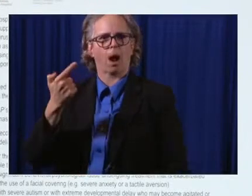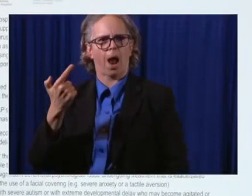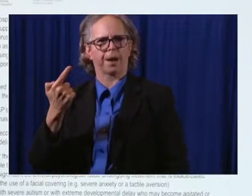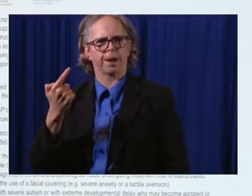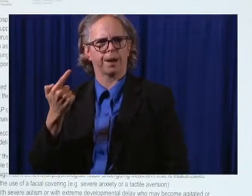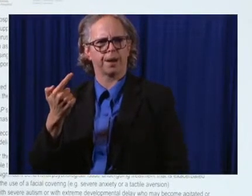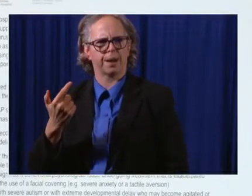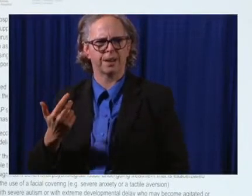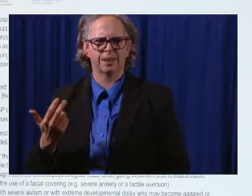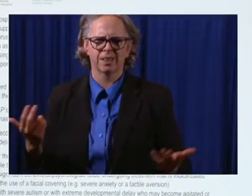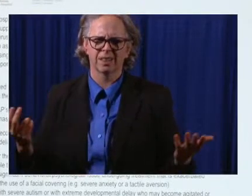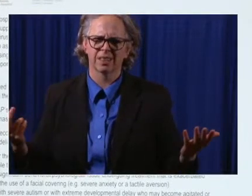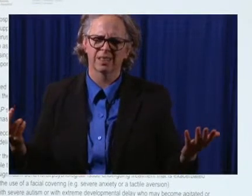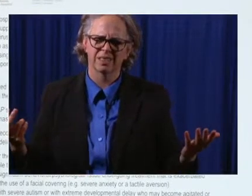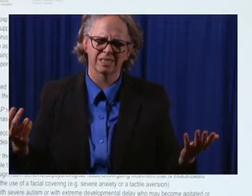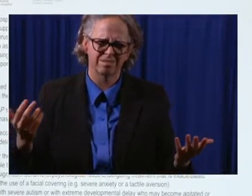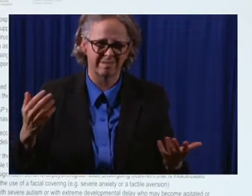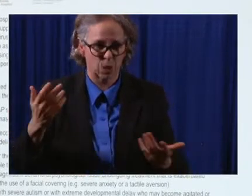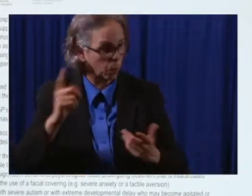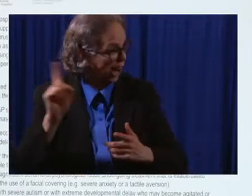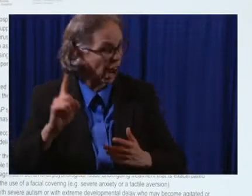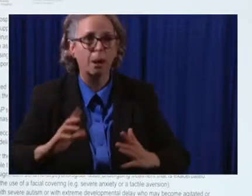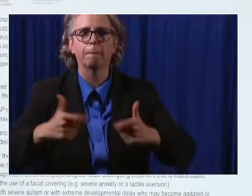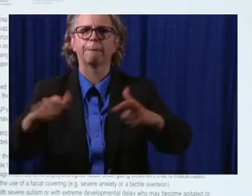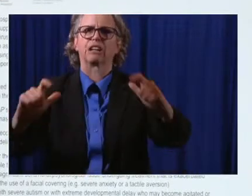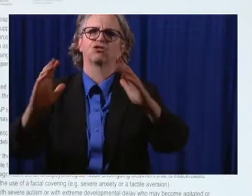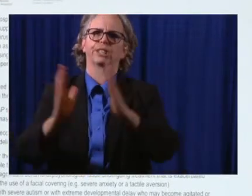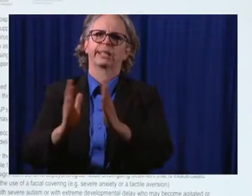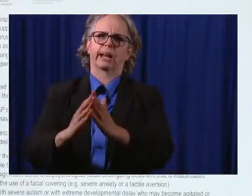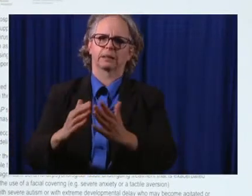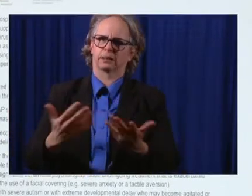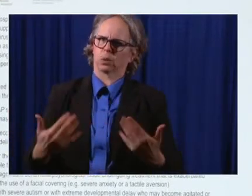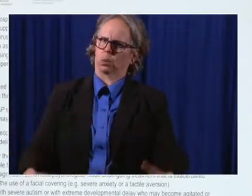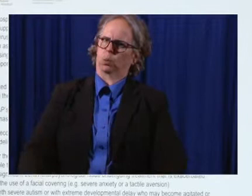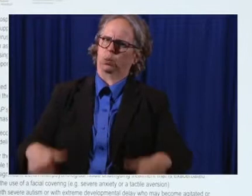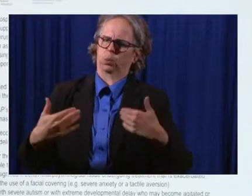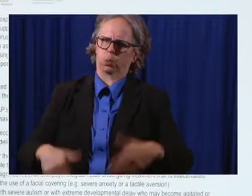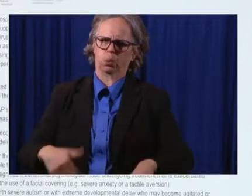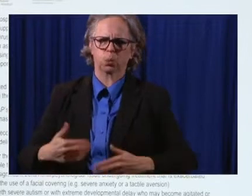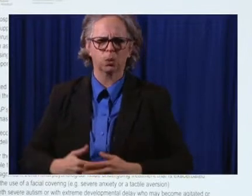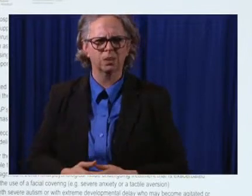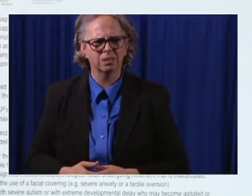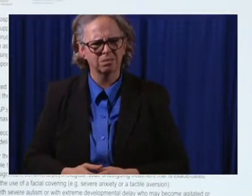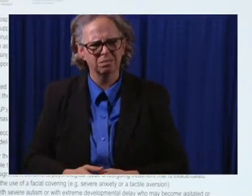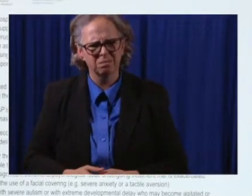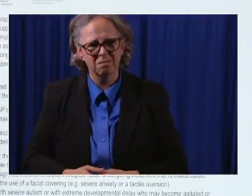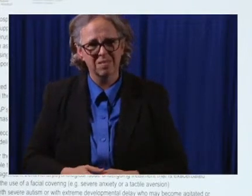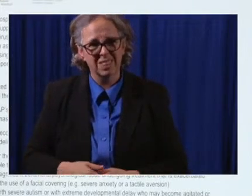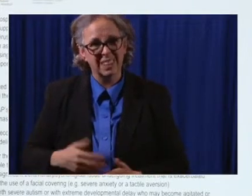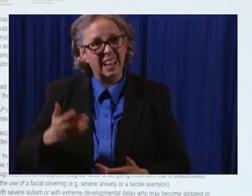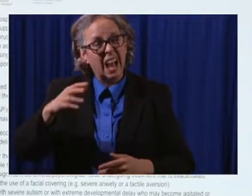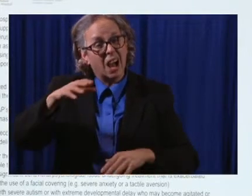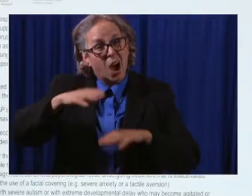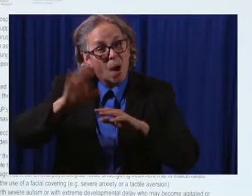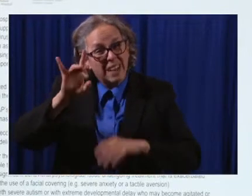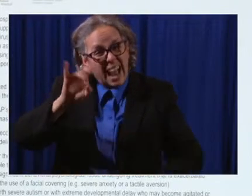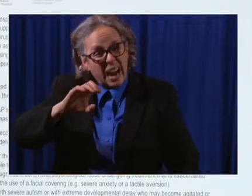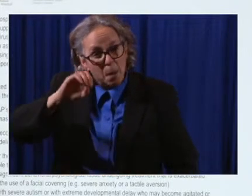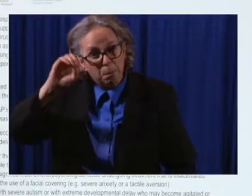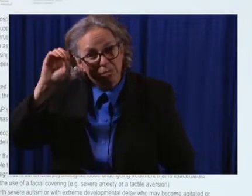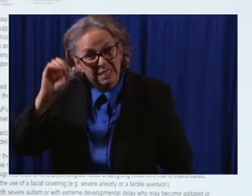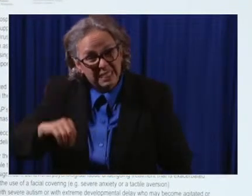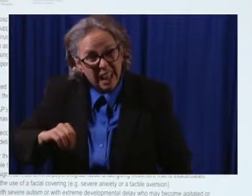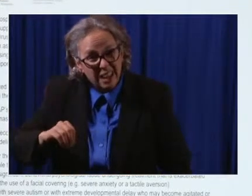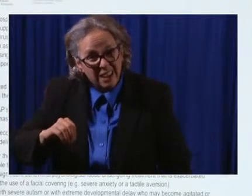cities. More than 80% of the victims were African Americans. All were